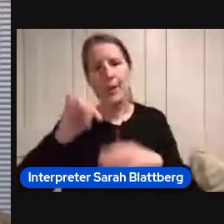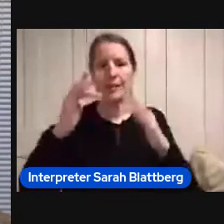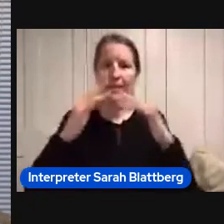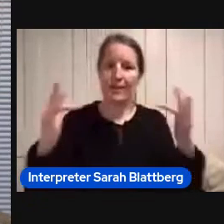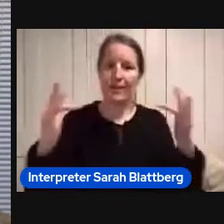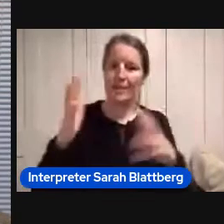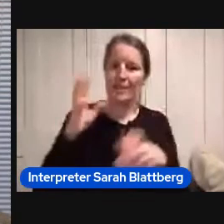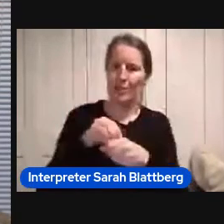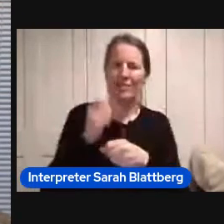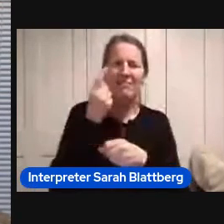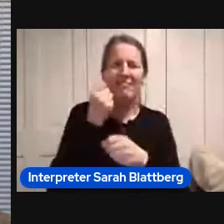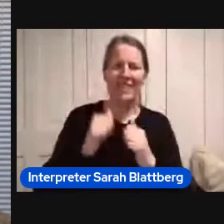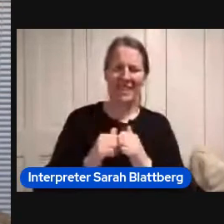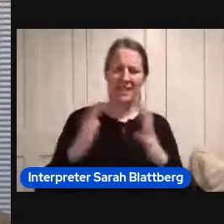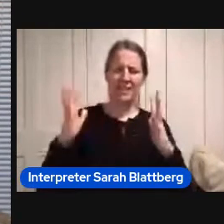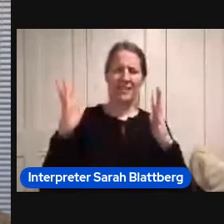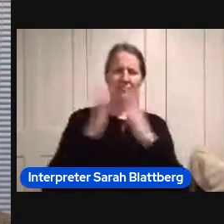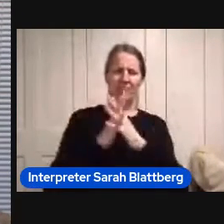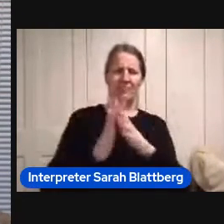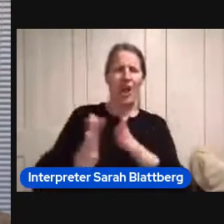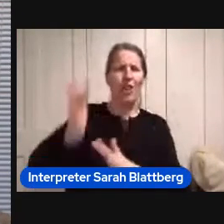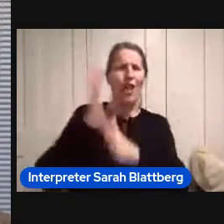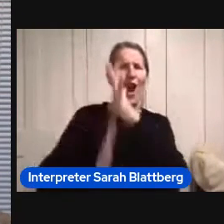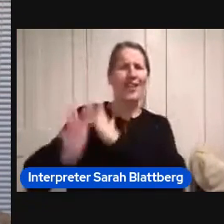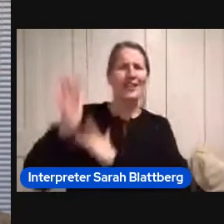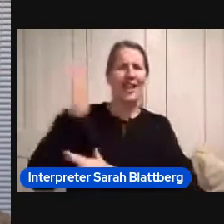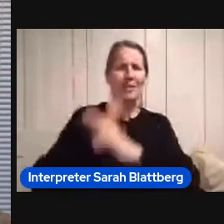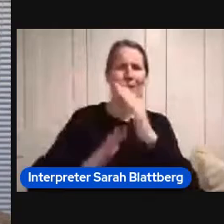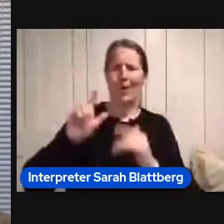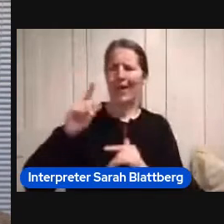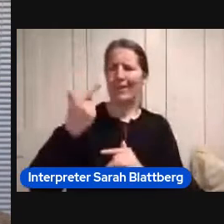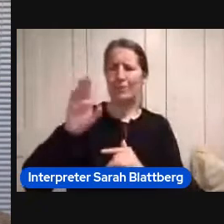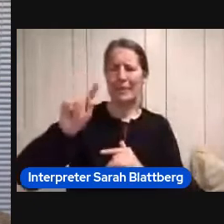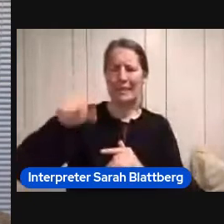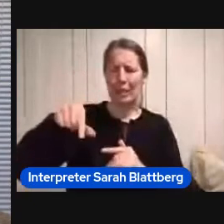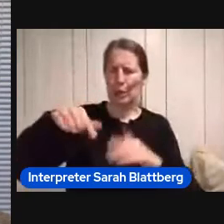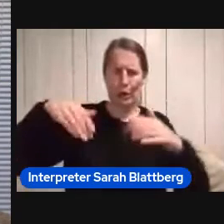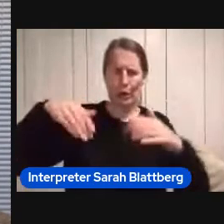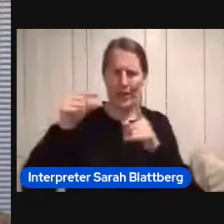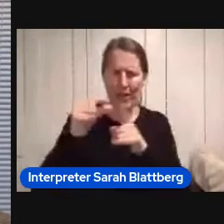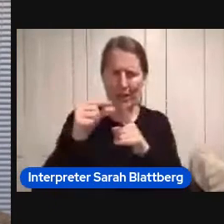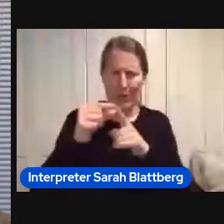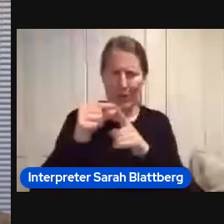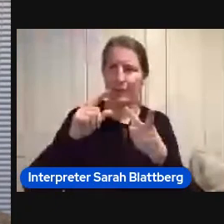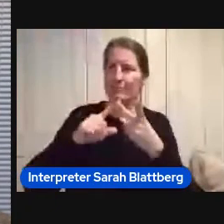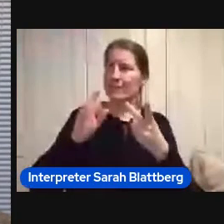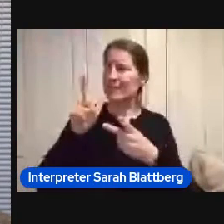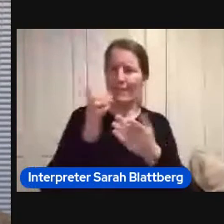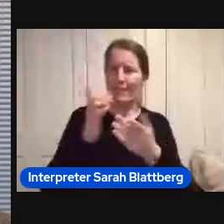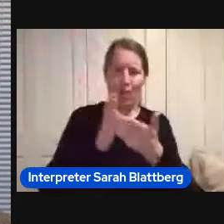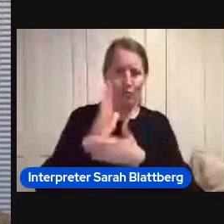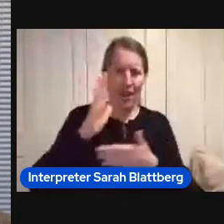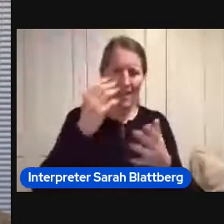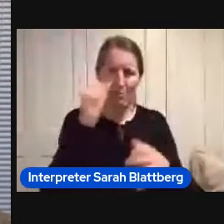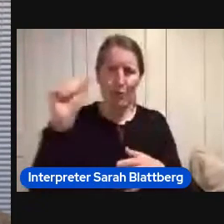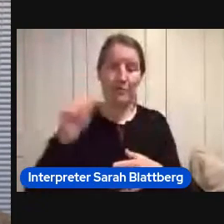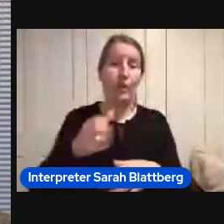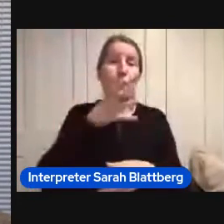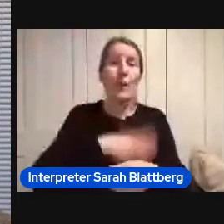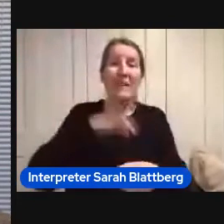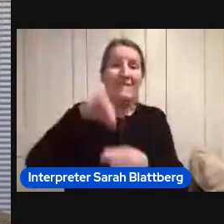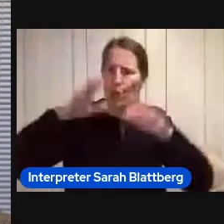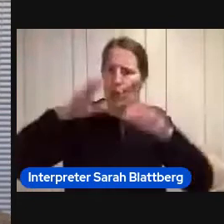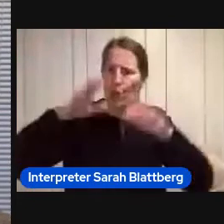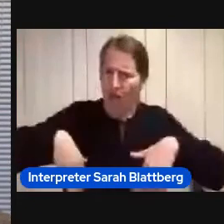turn of the century, before acronyms like LGBTQ even existed, before the civil rights movement, and even before women's suffrage.